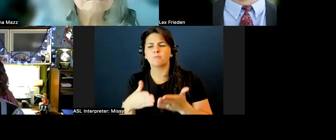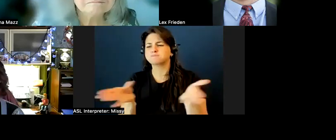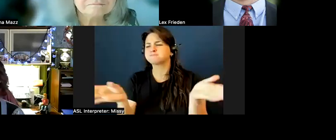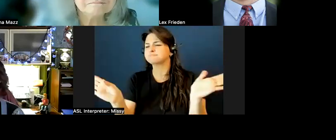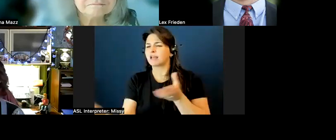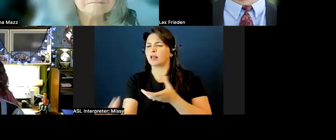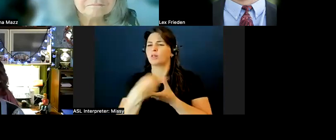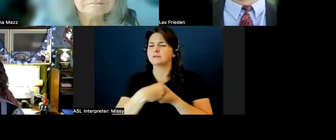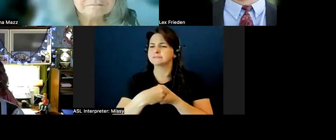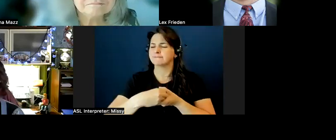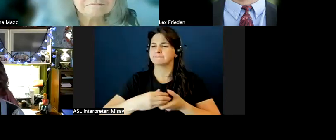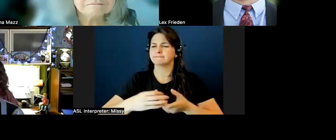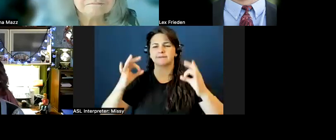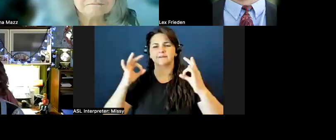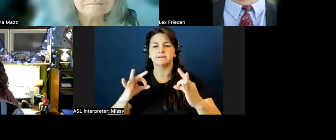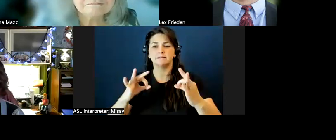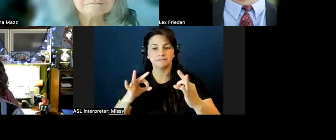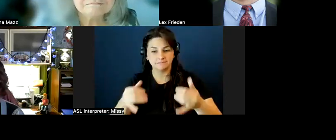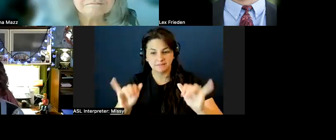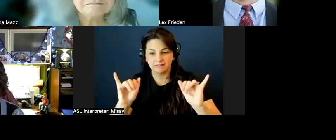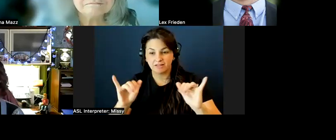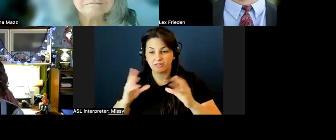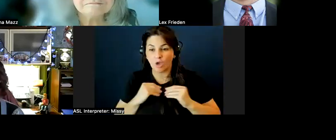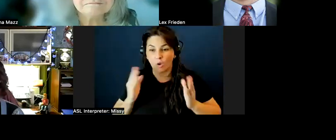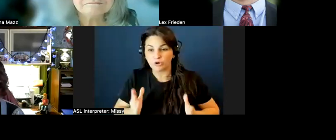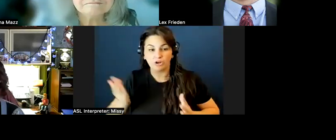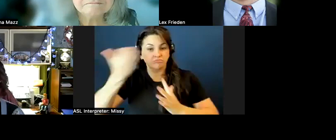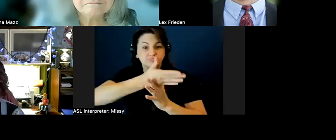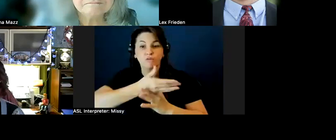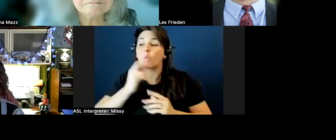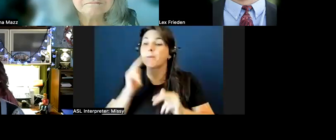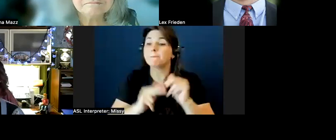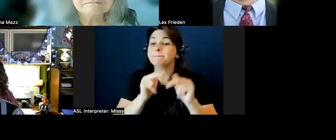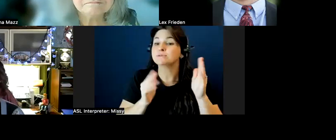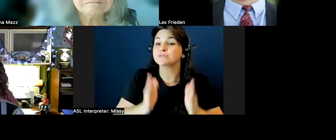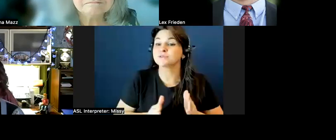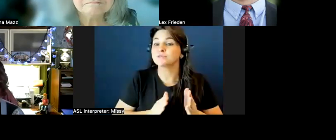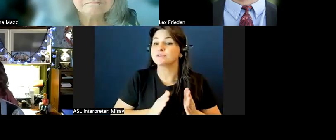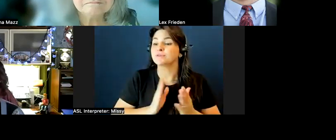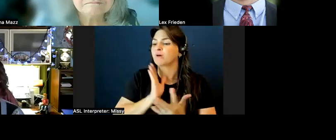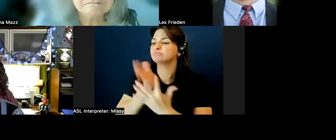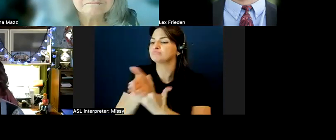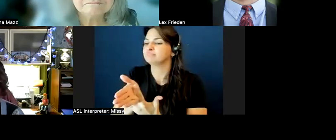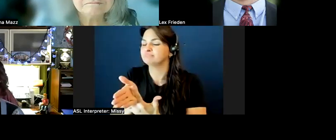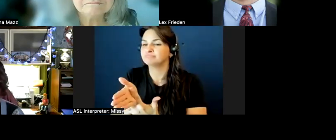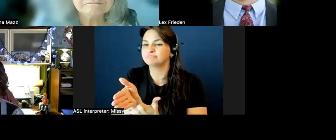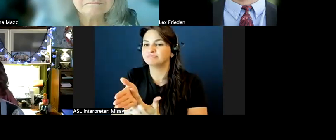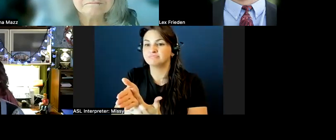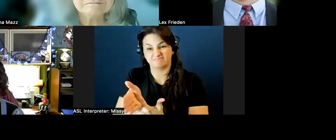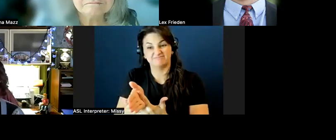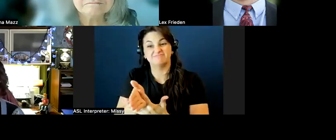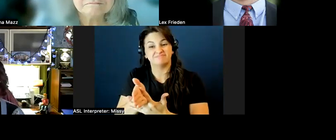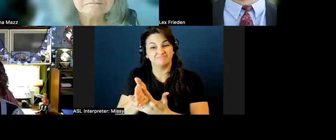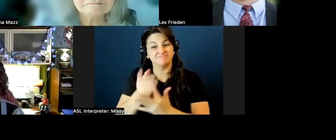in spaces, and yet owners and even builders, how often does the builder